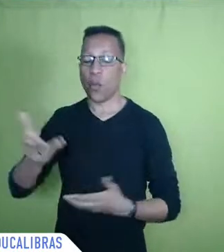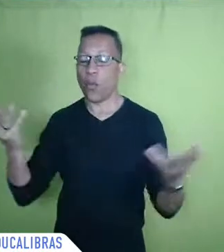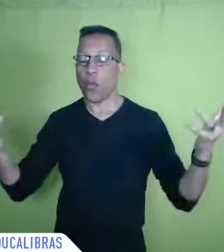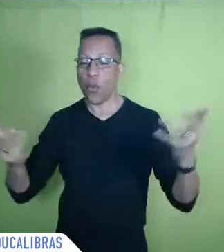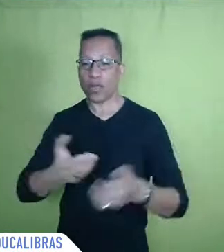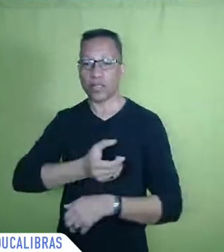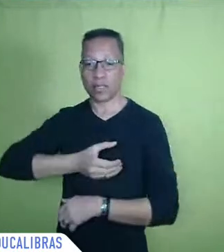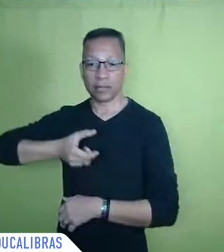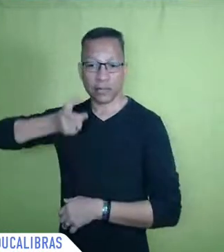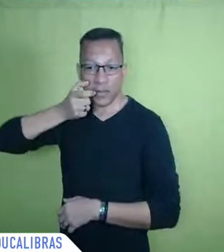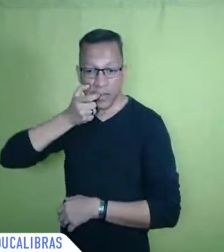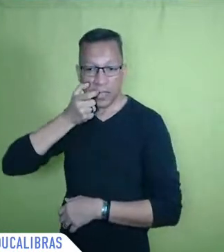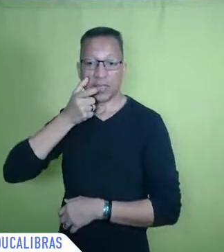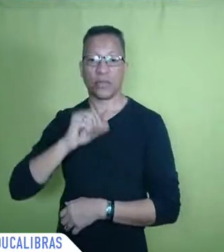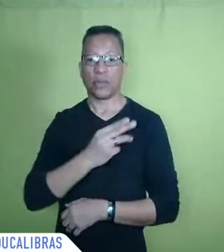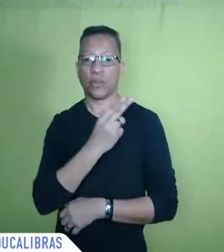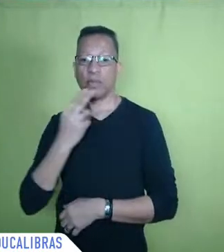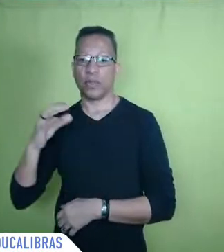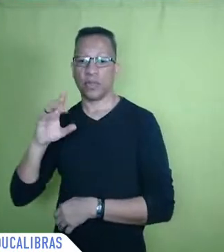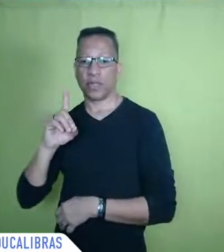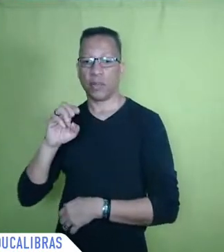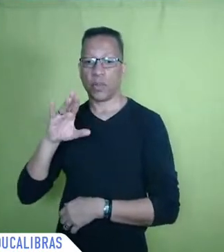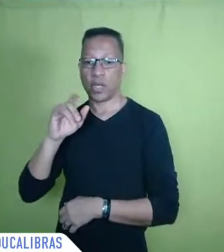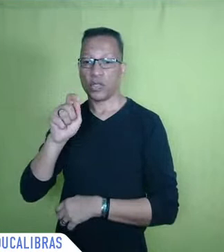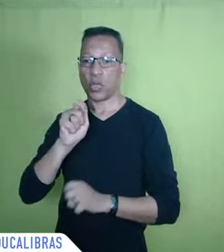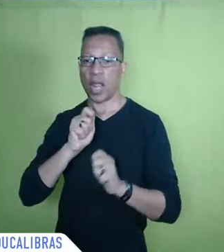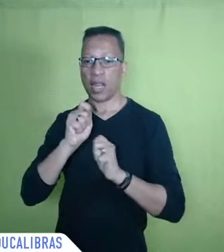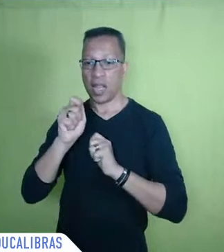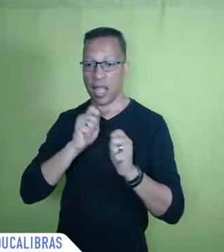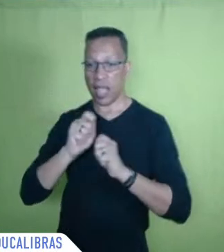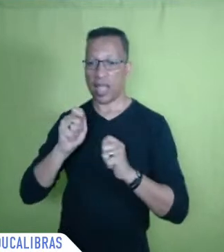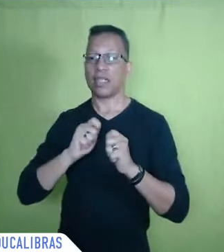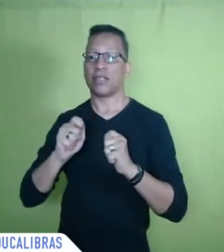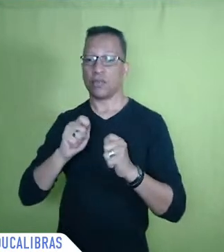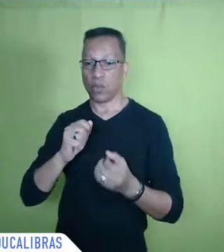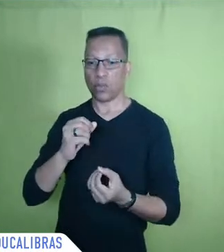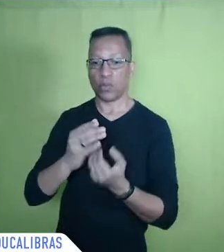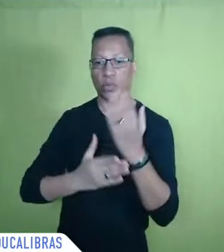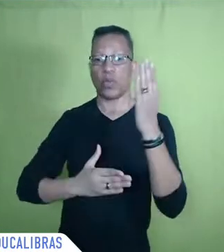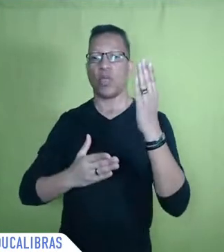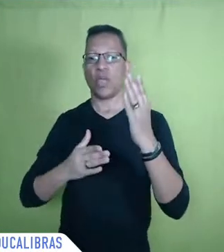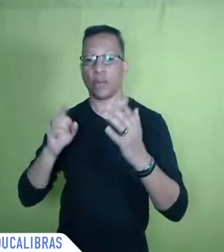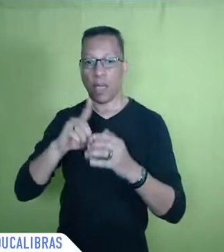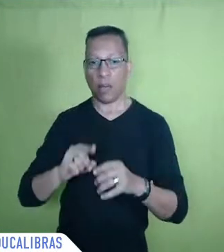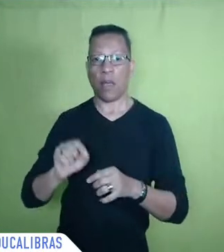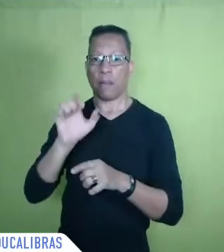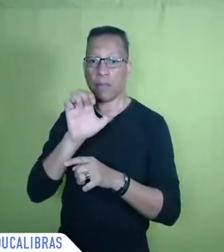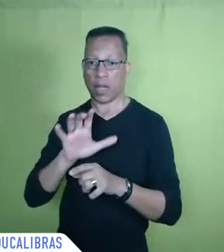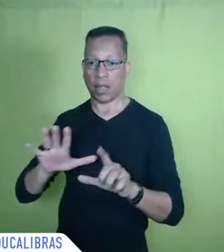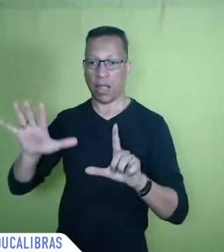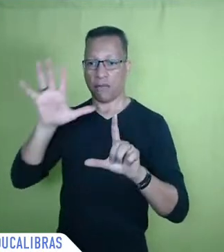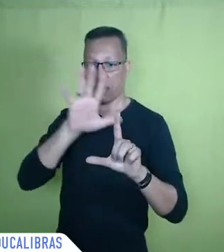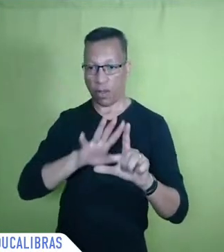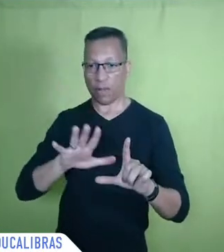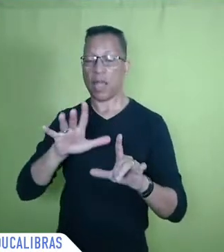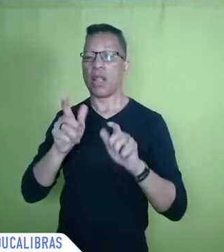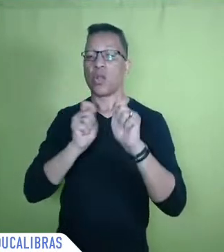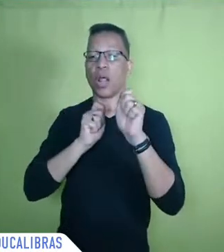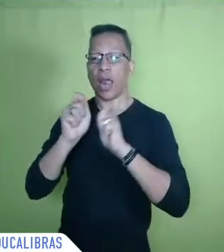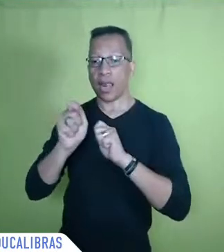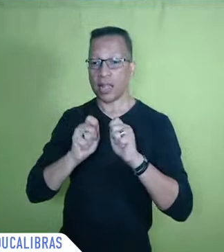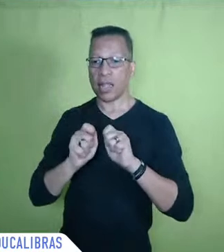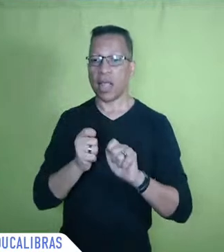Thank you very much for listening to me. I'm Deborah Berlinck. I'm a journalist, one of the Headline